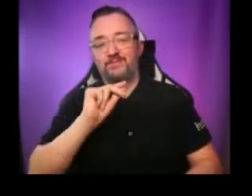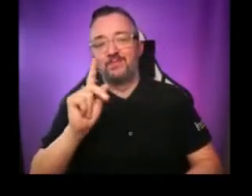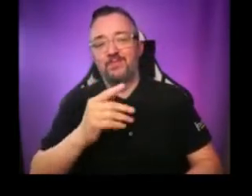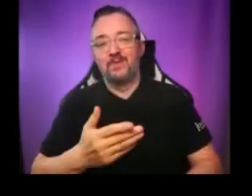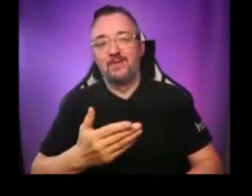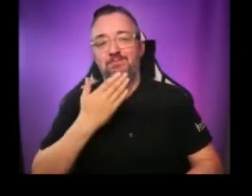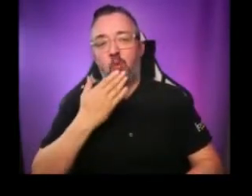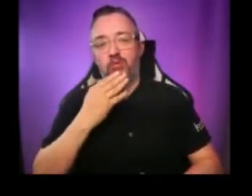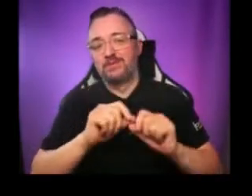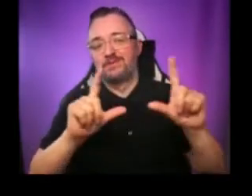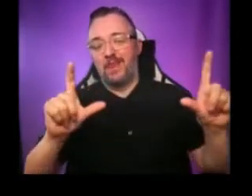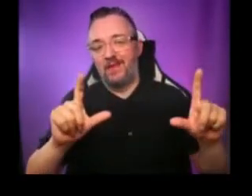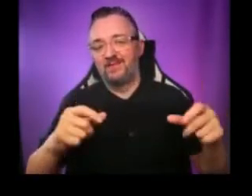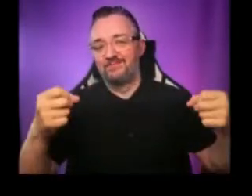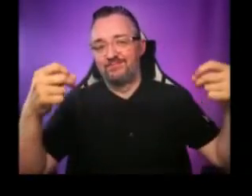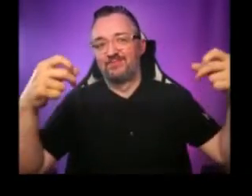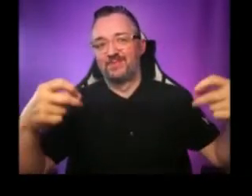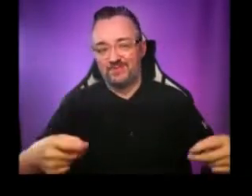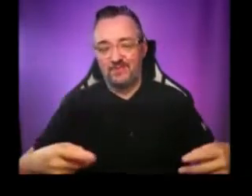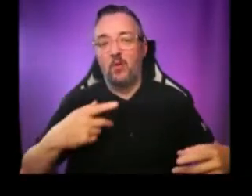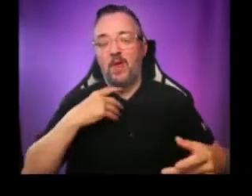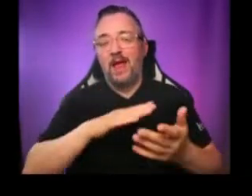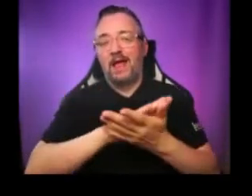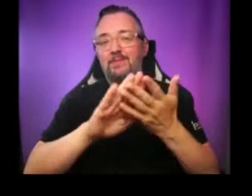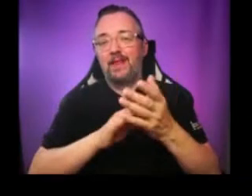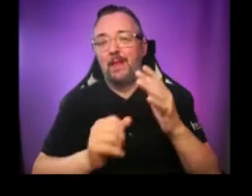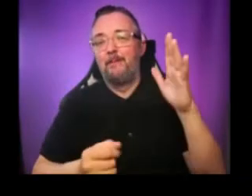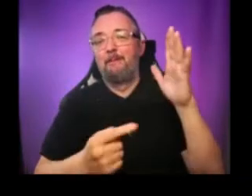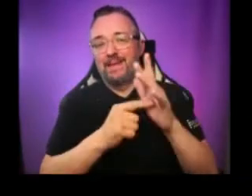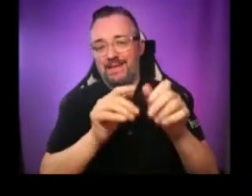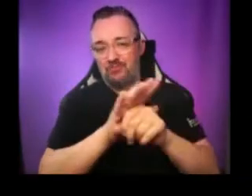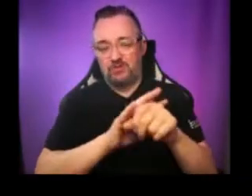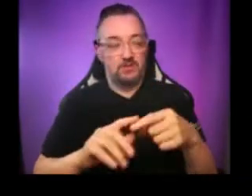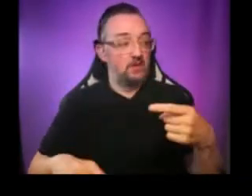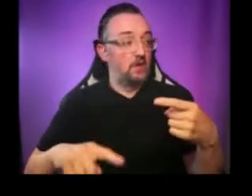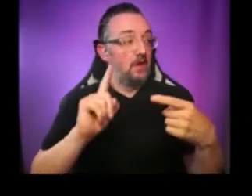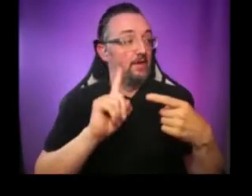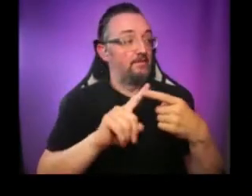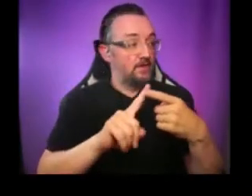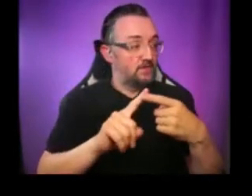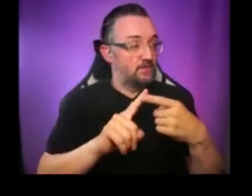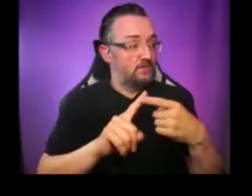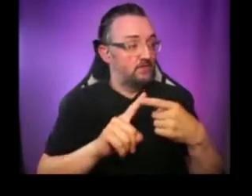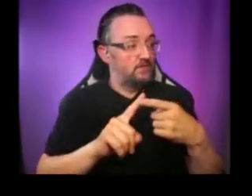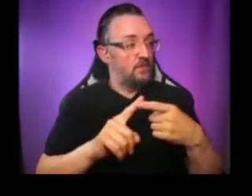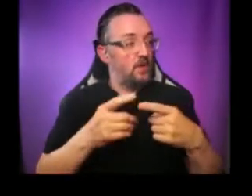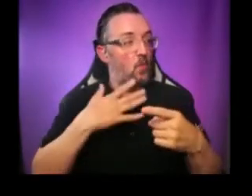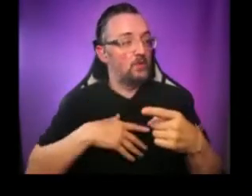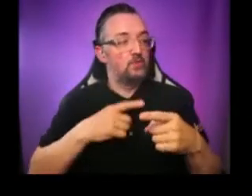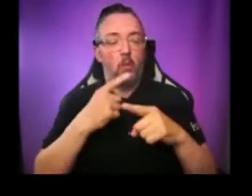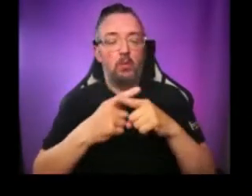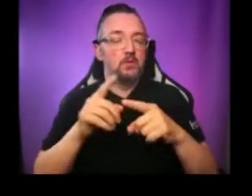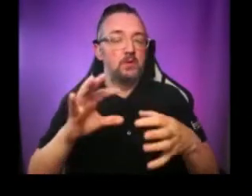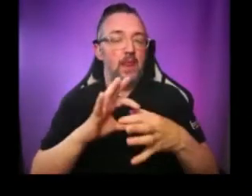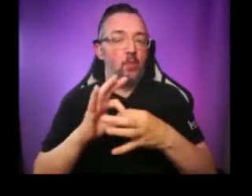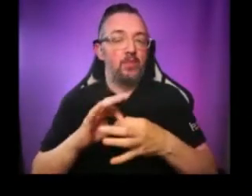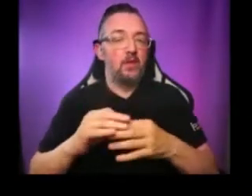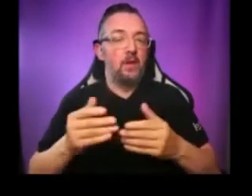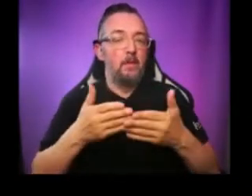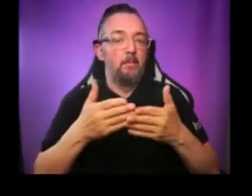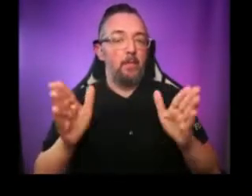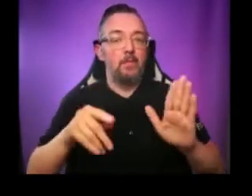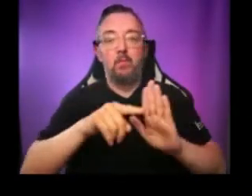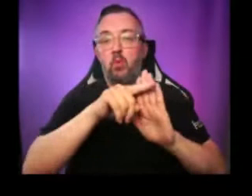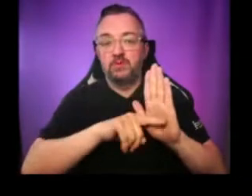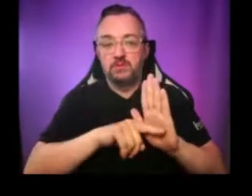but it's helpful just to outline the main areas that we work across. The first one relates to public policy. We want to see the principles of